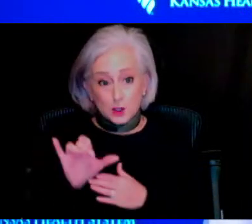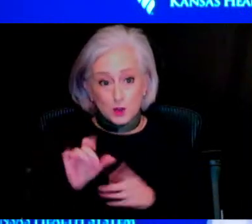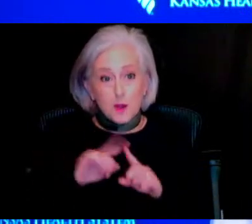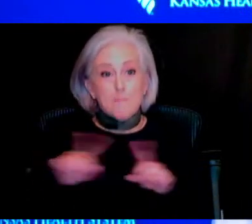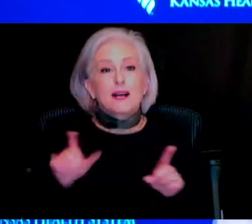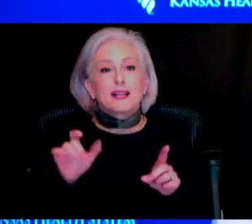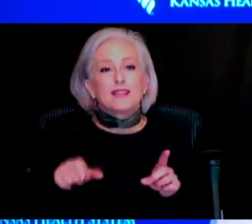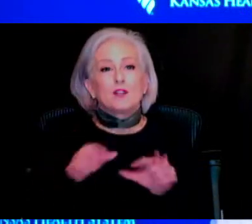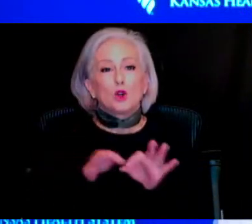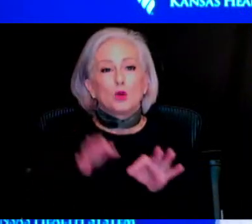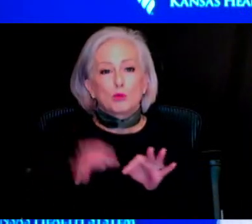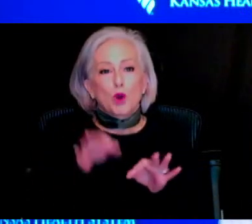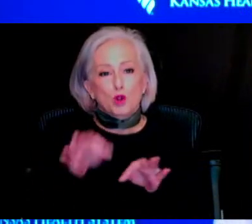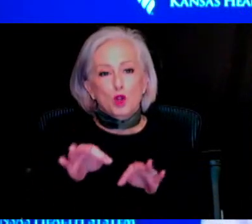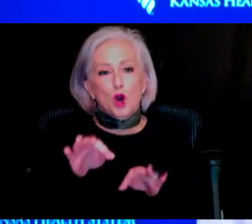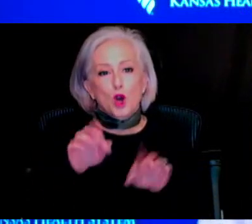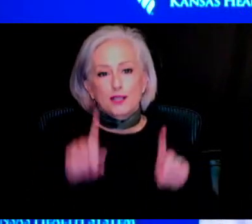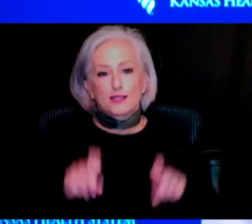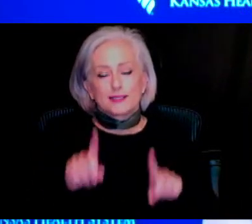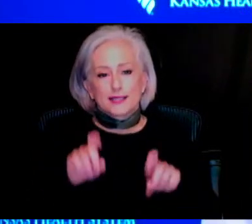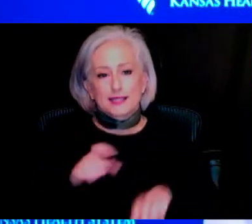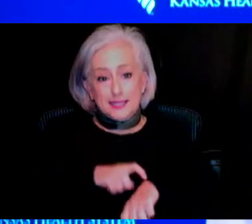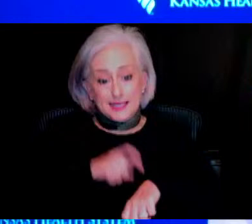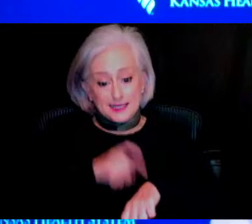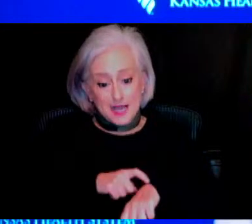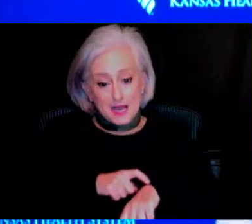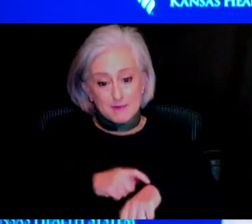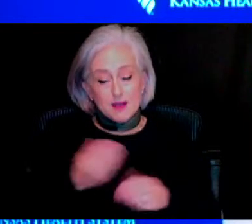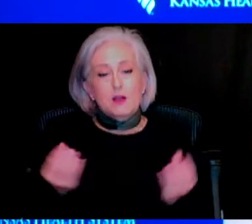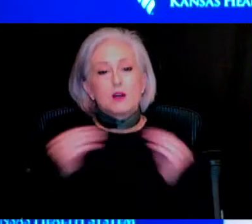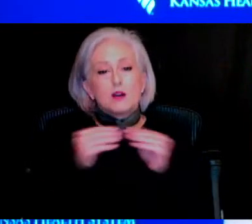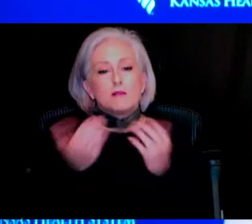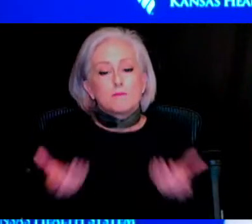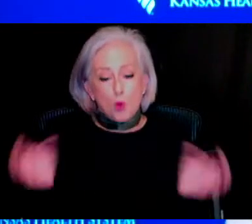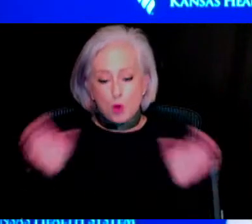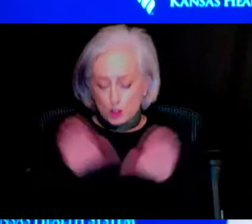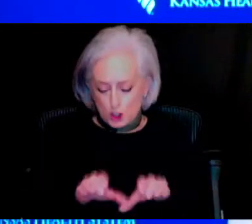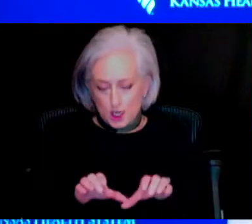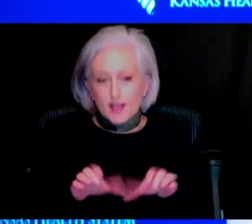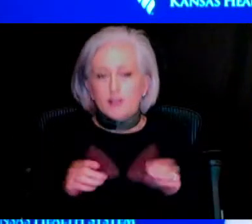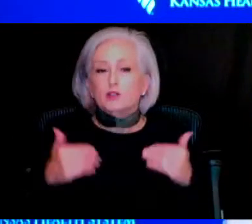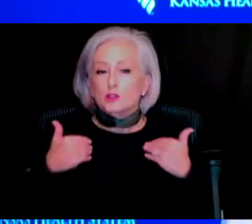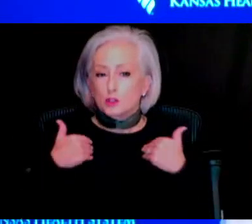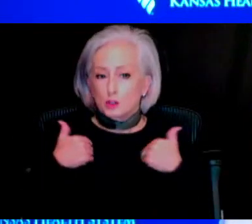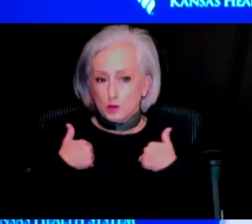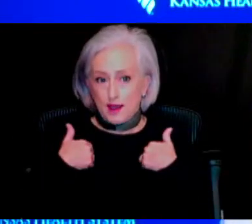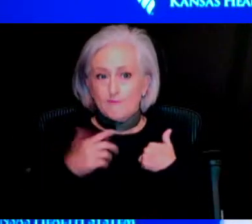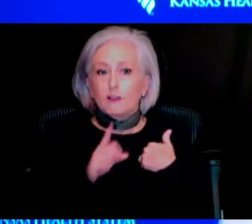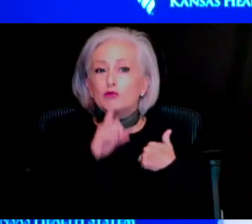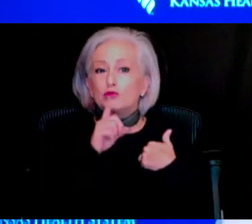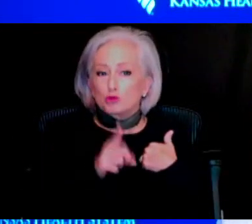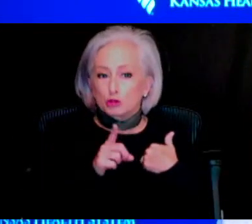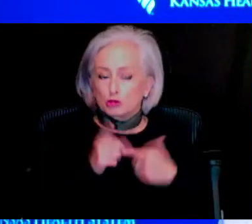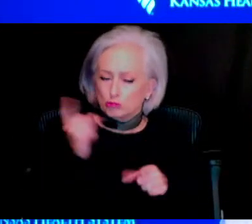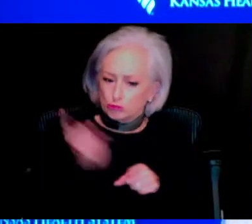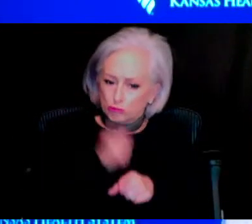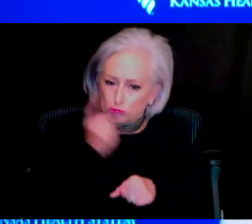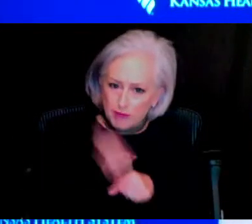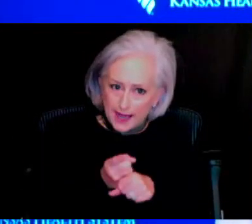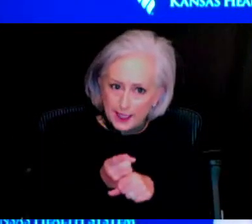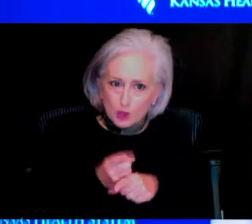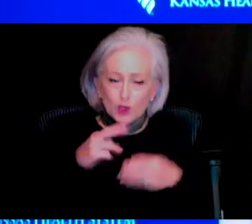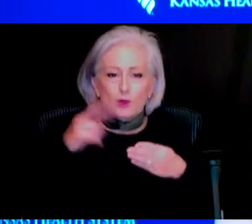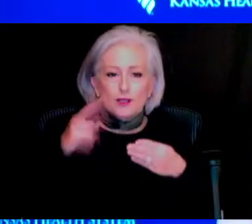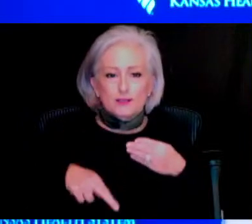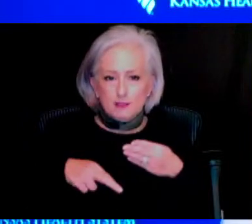that testing time, you have more chance of really getting the true accurate result, rather than,